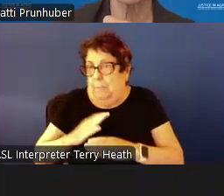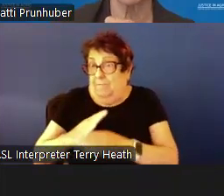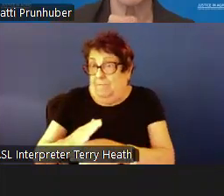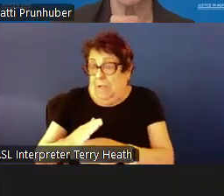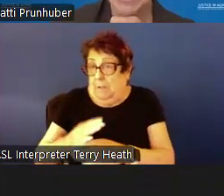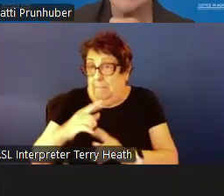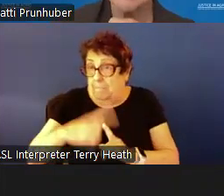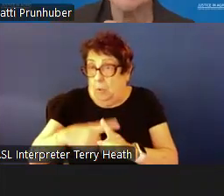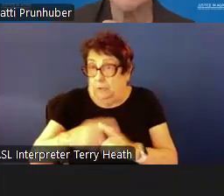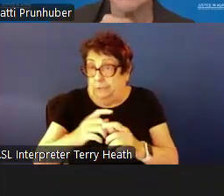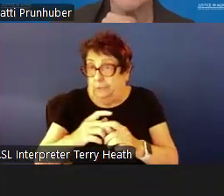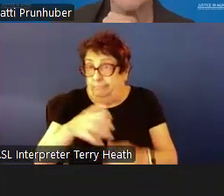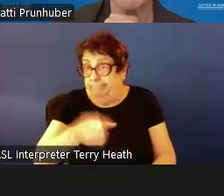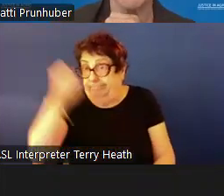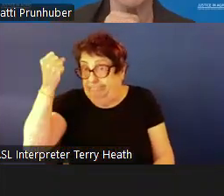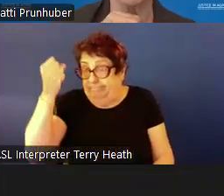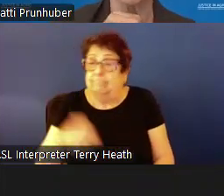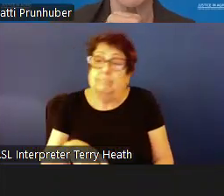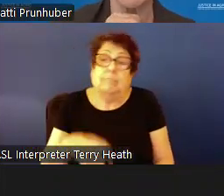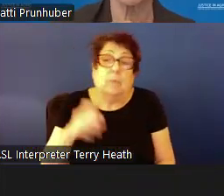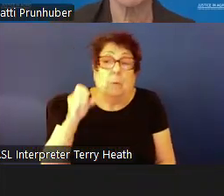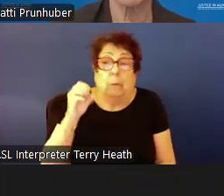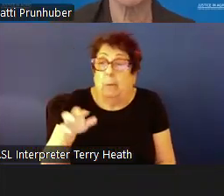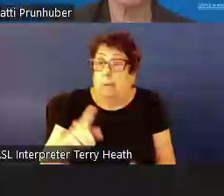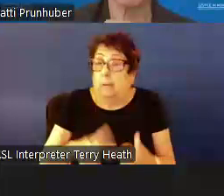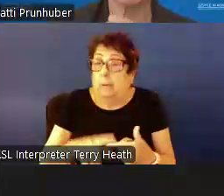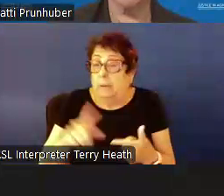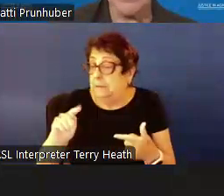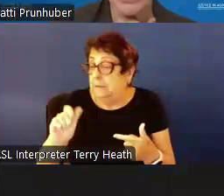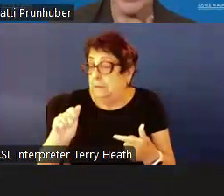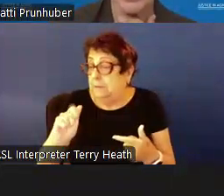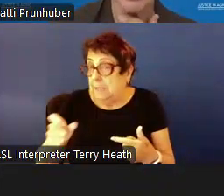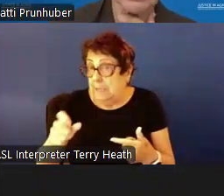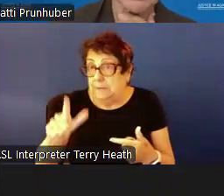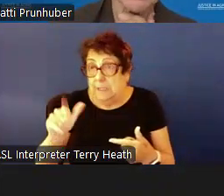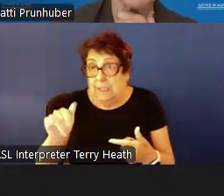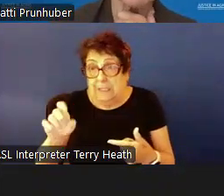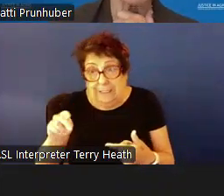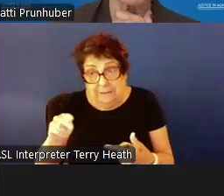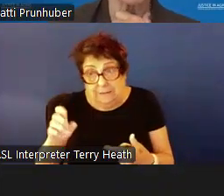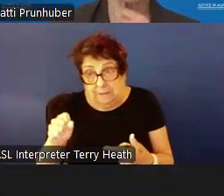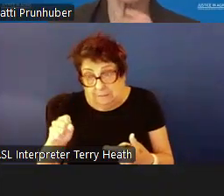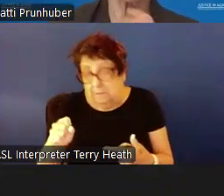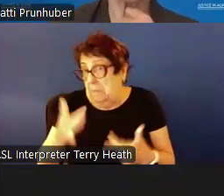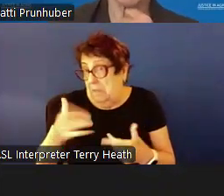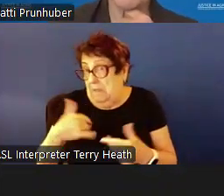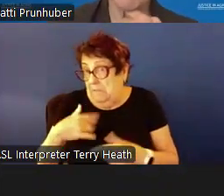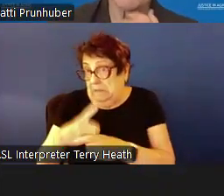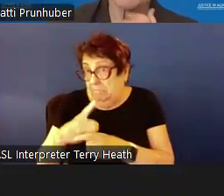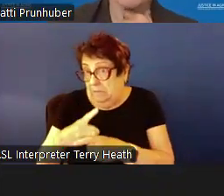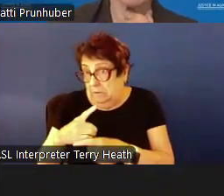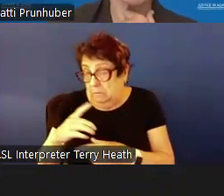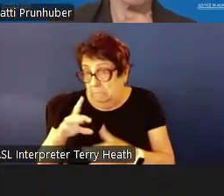deal with tax liens that perhaps there are defenses to. There are also